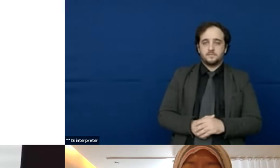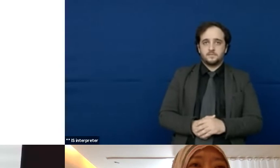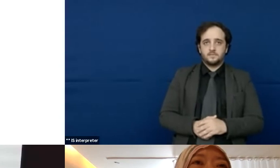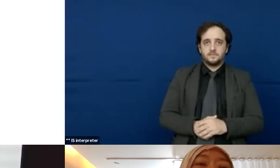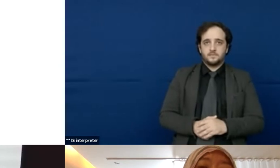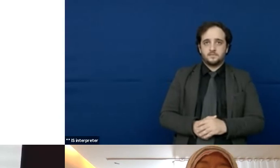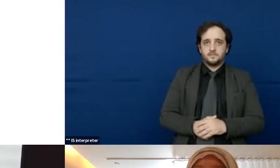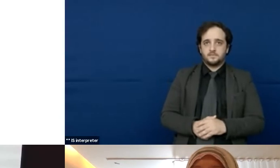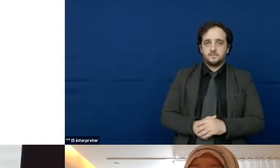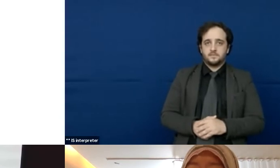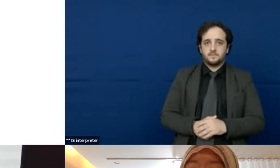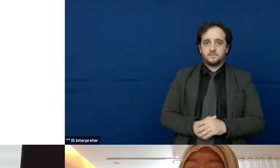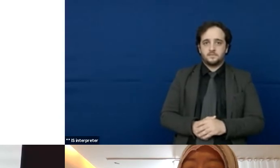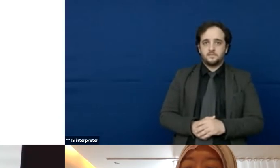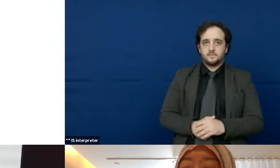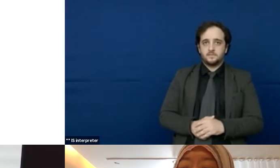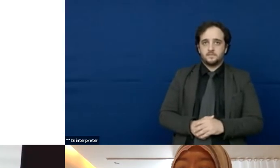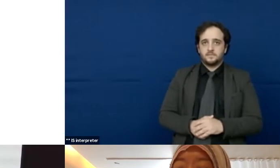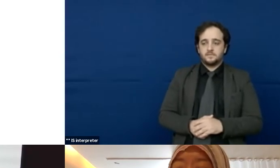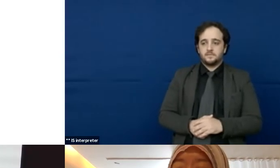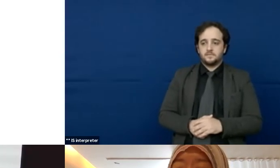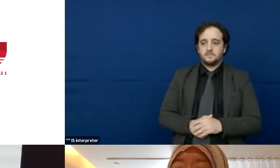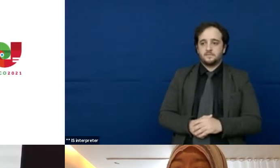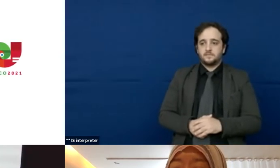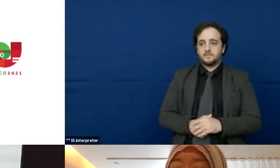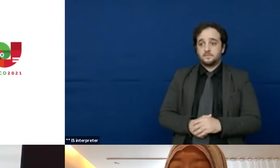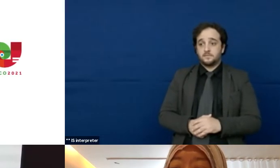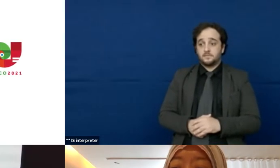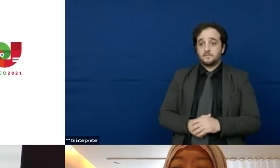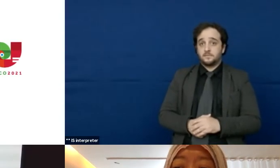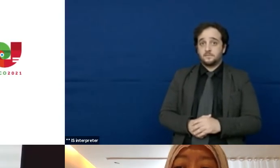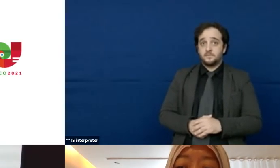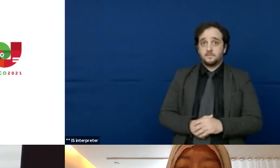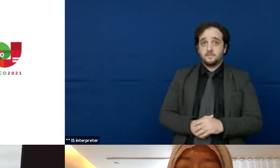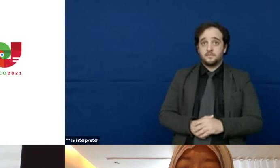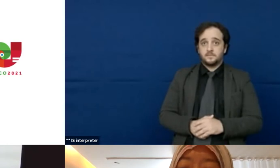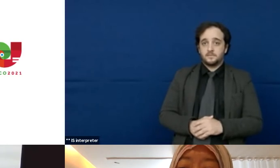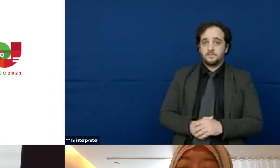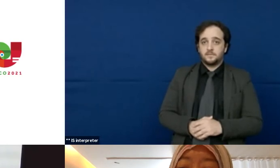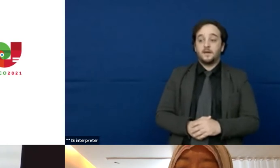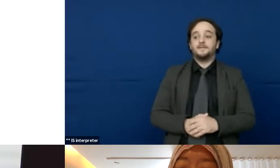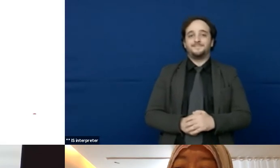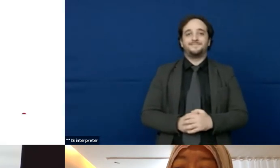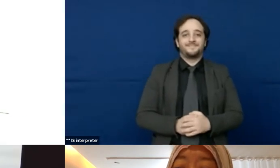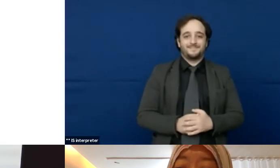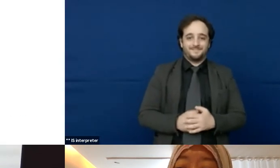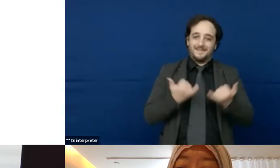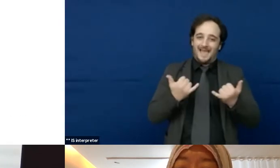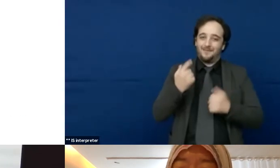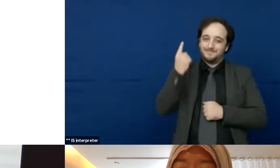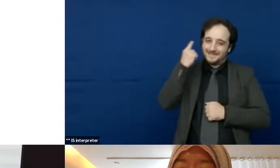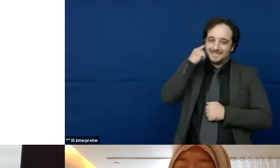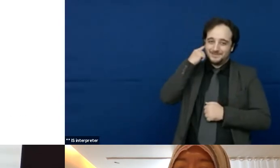least, it is time for us to move beyond a siloed approach and integrate